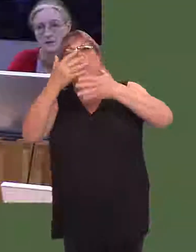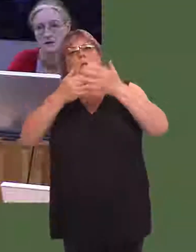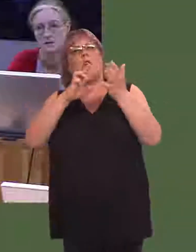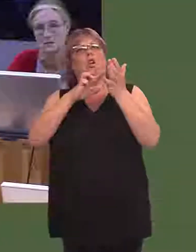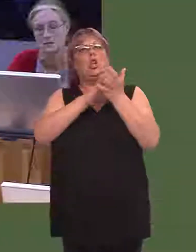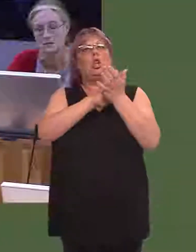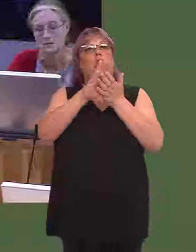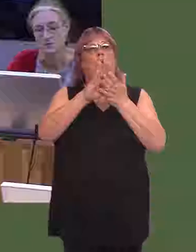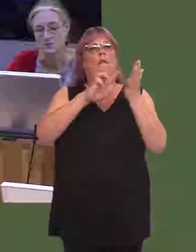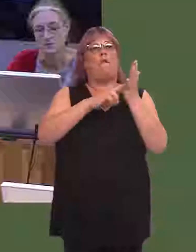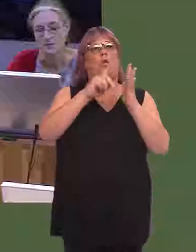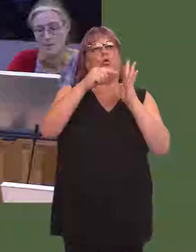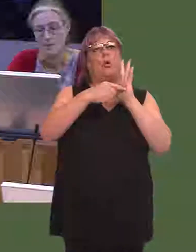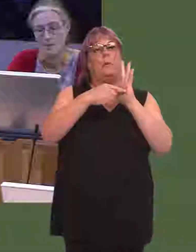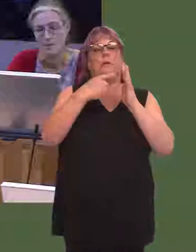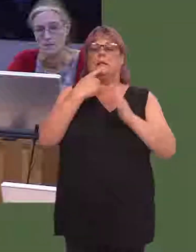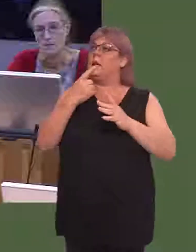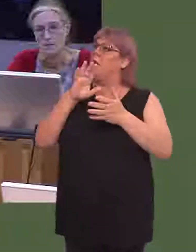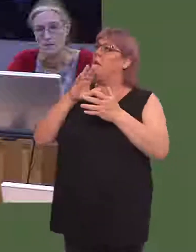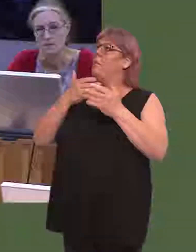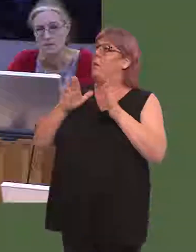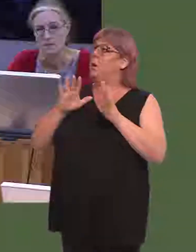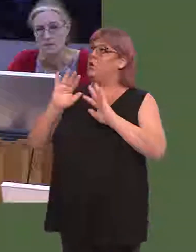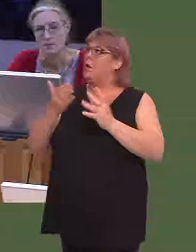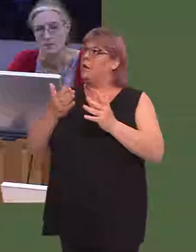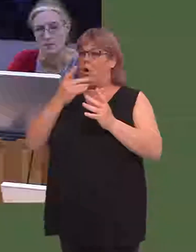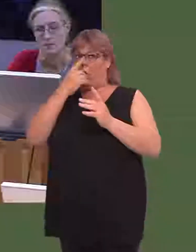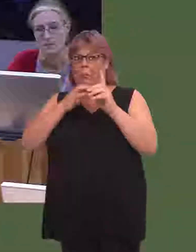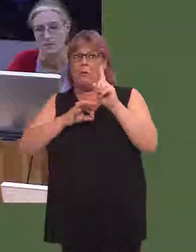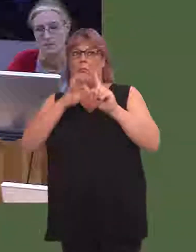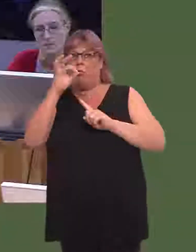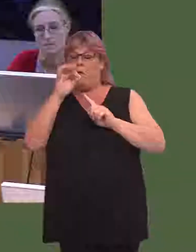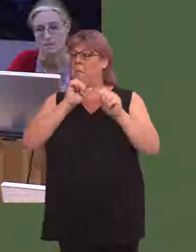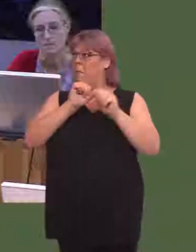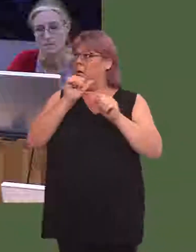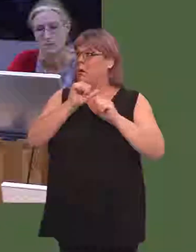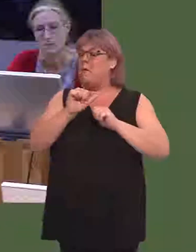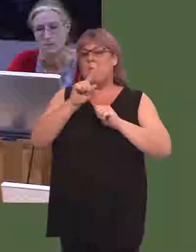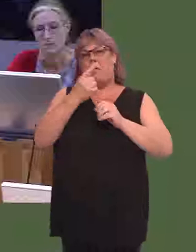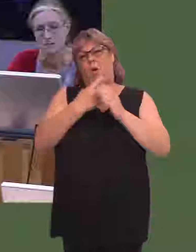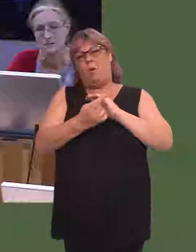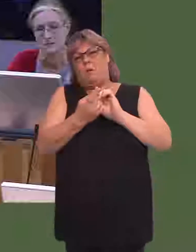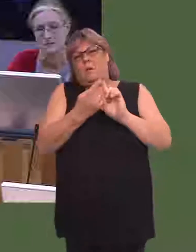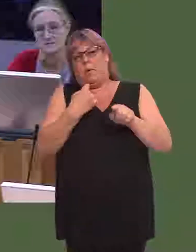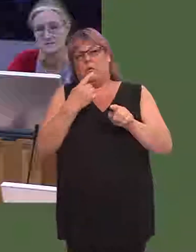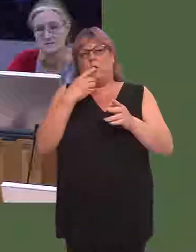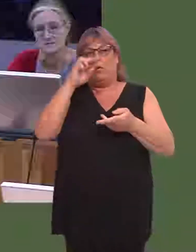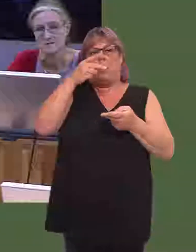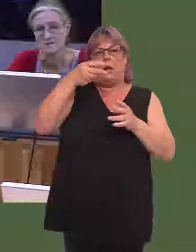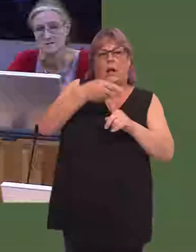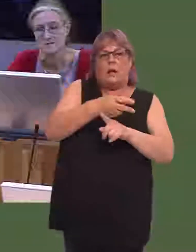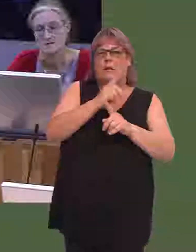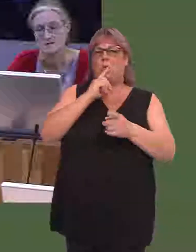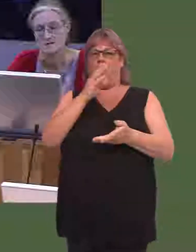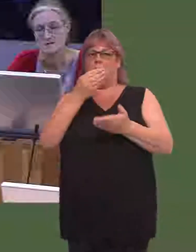Public Accounts Committee, Hugh Vaughan Thomas said that the public services could be reforming for the better, but their only response